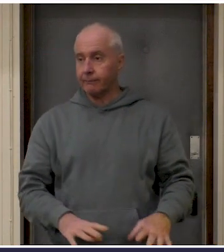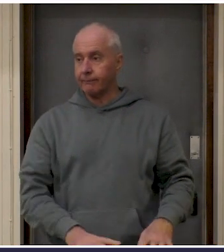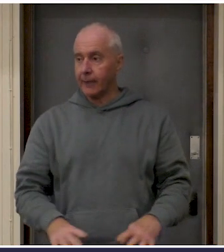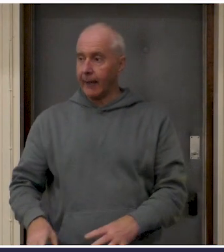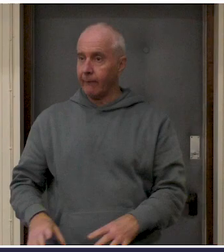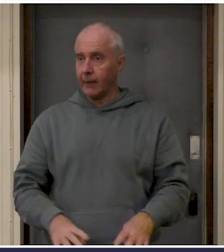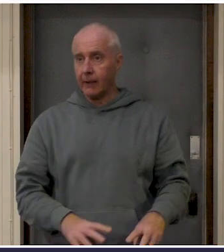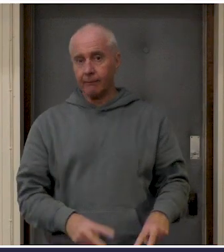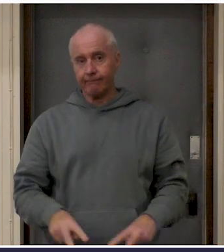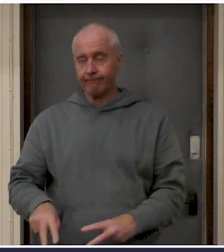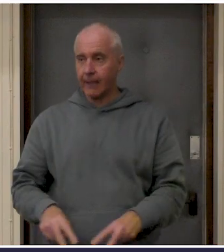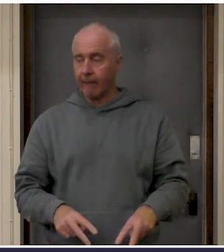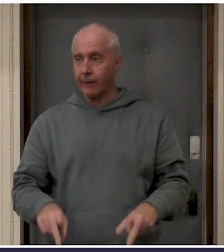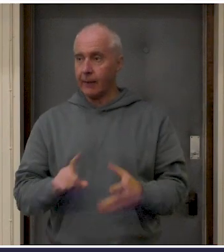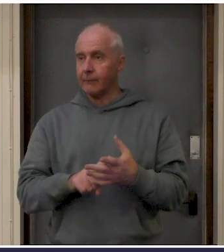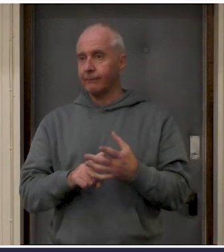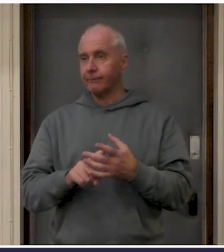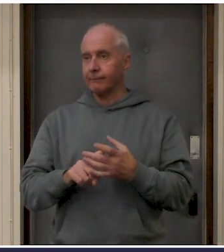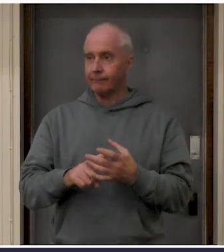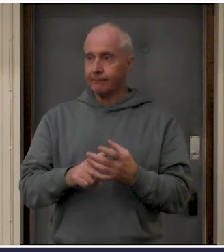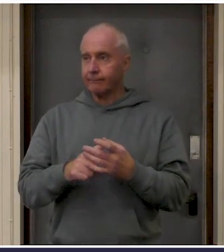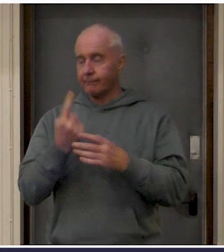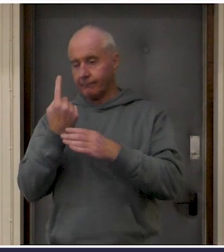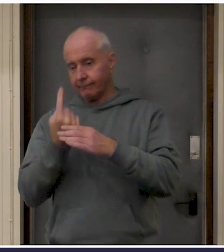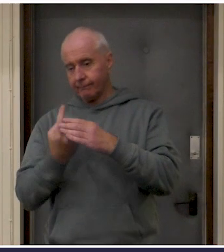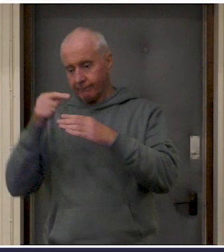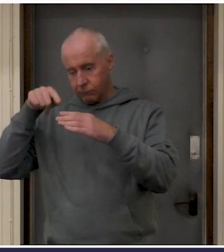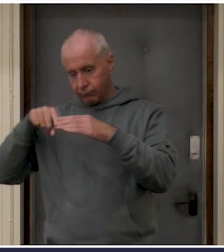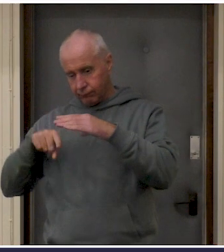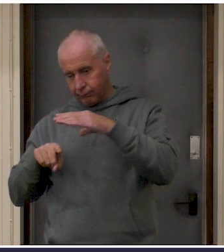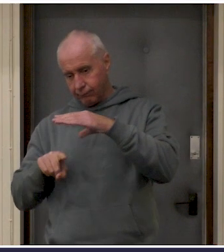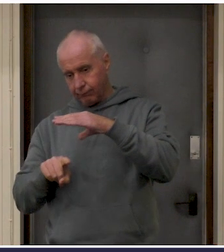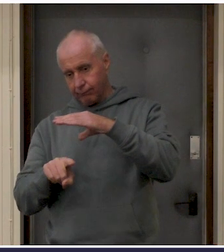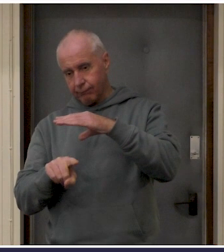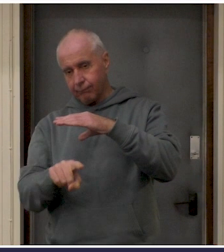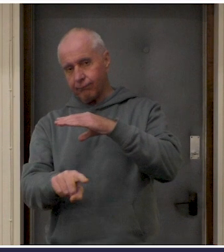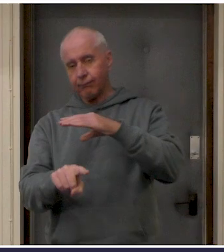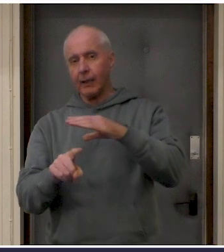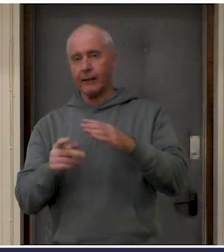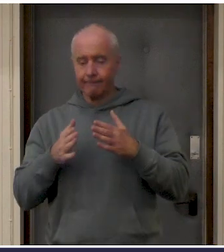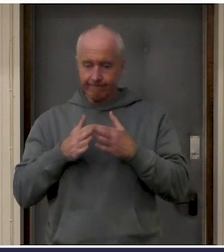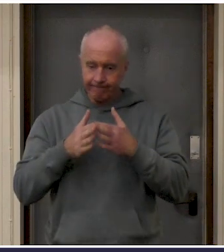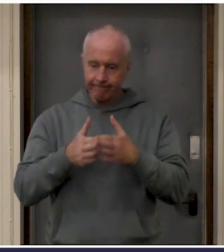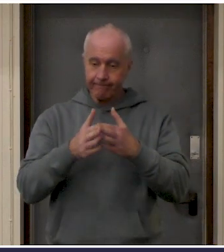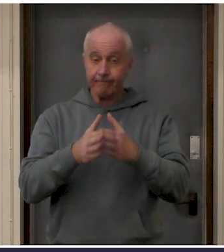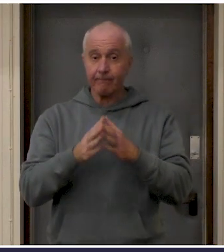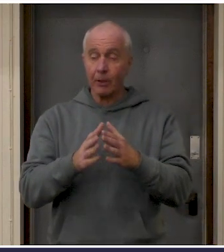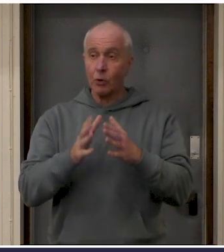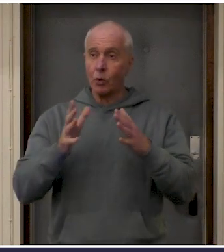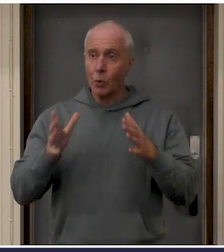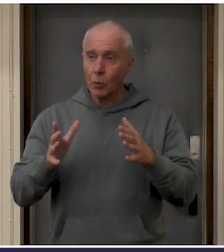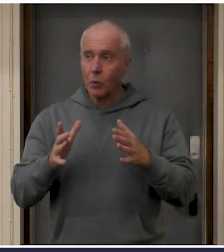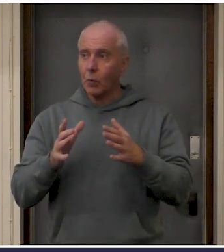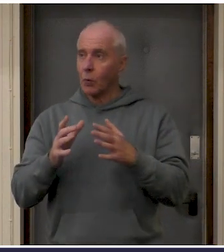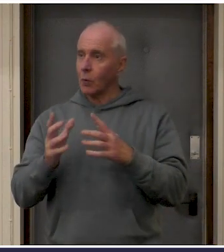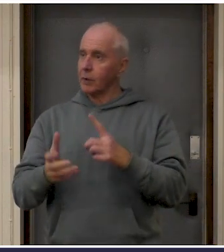for submarines and then eventually other things like aircraft carriers, they had a hugely successful development program that